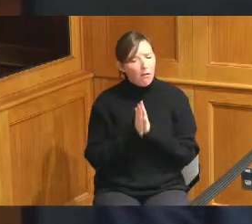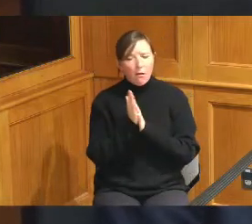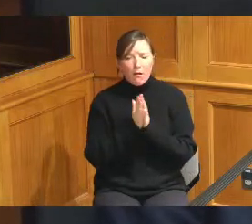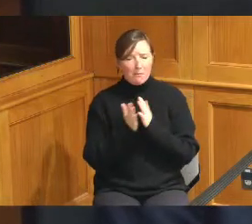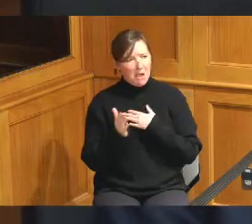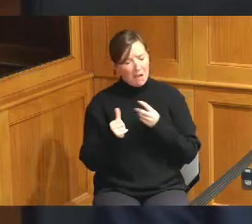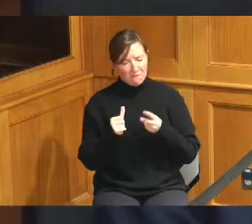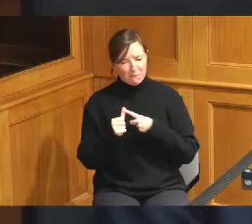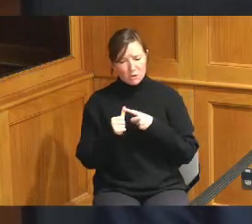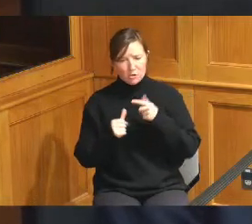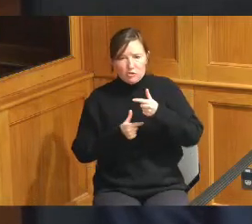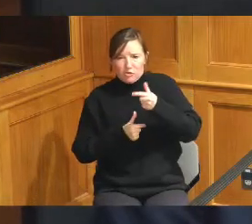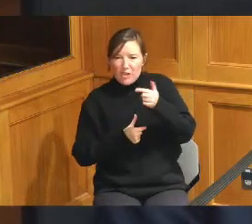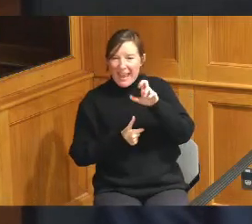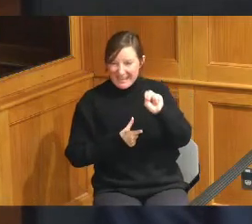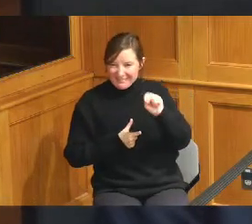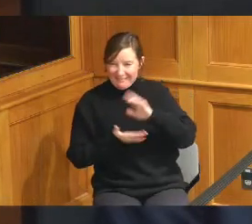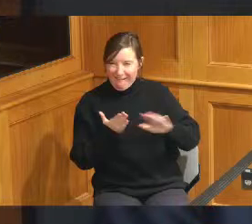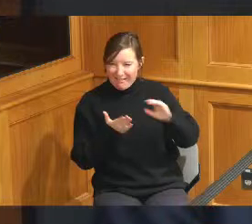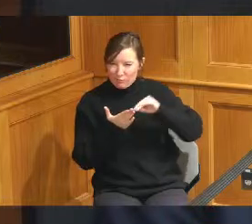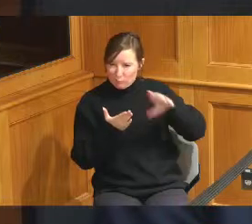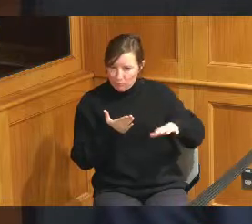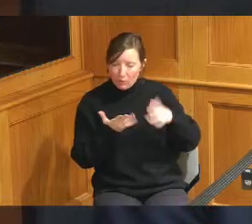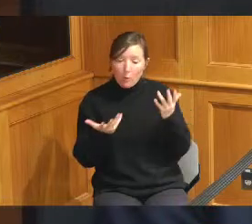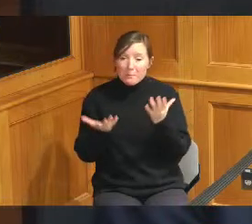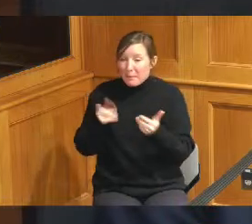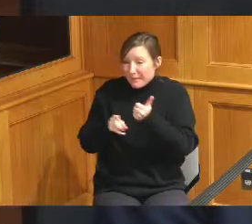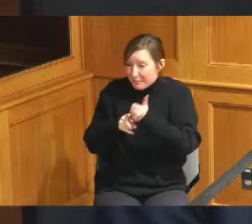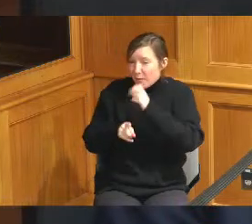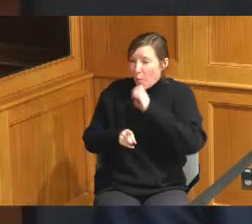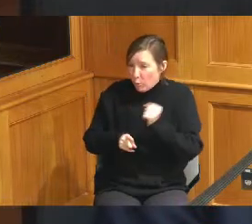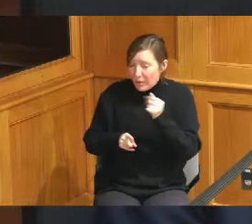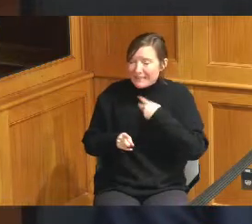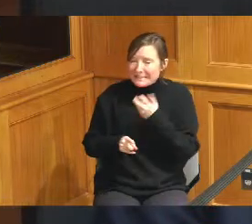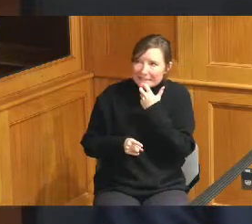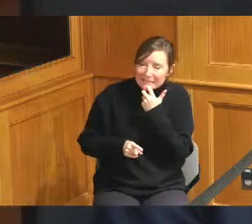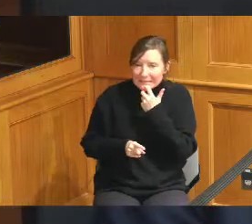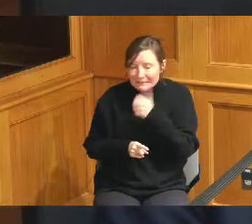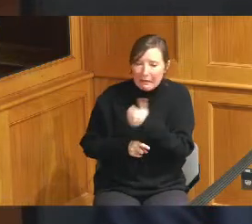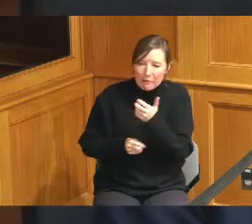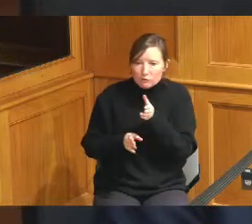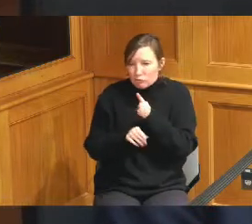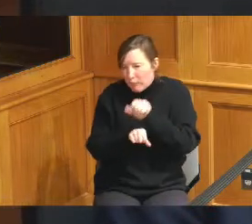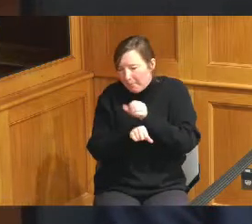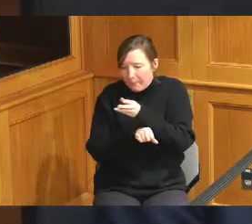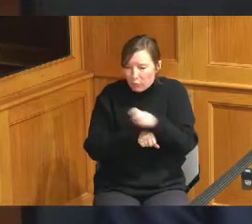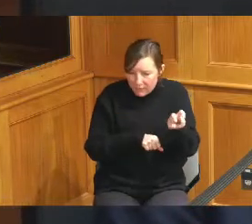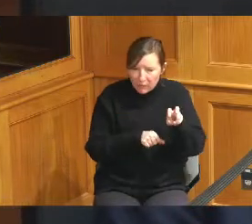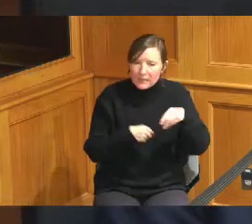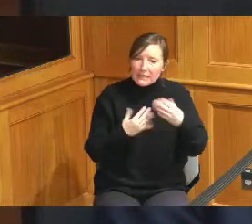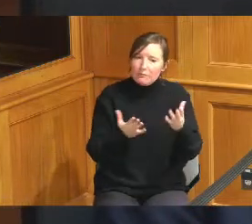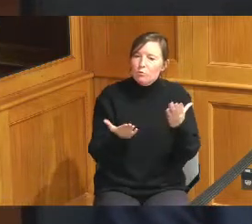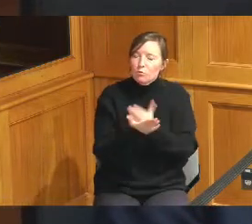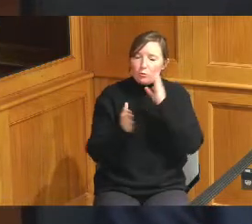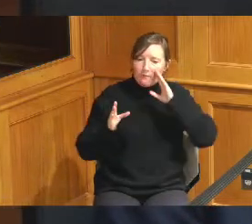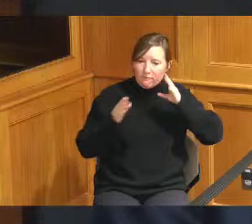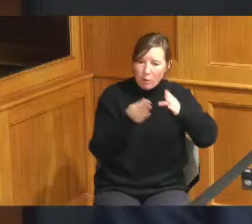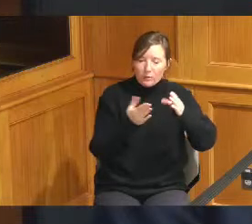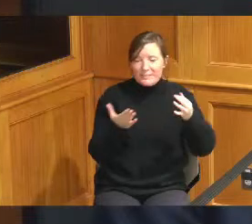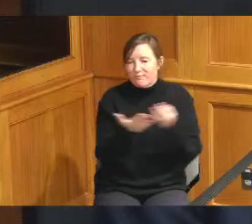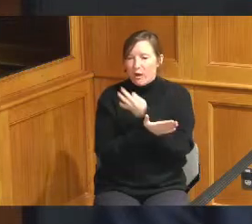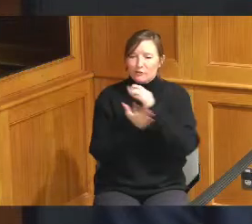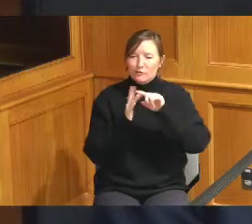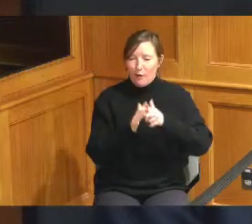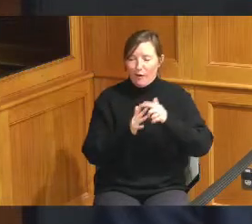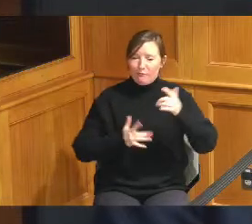college students or older individuals switching careers to earn their degrees to get focused and have a fresh start. And whereas